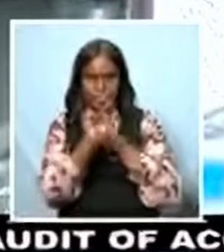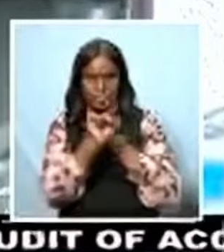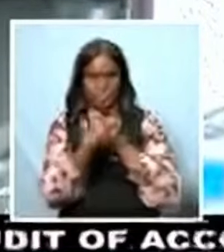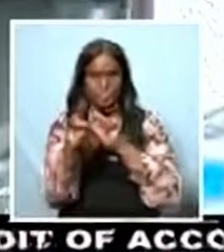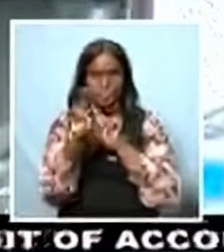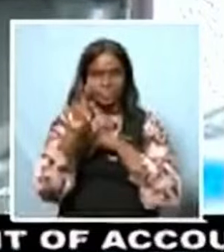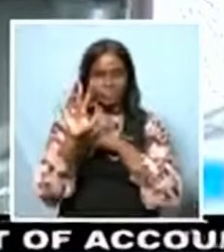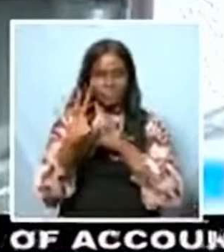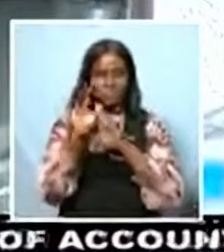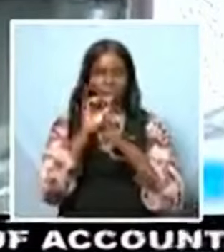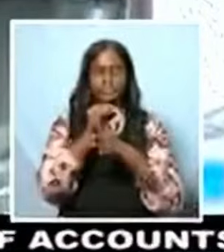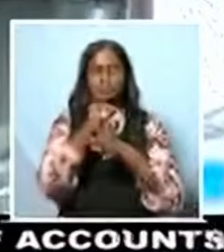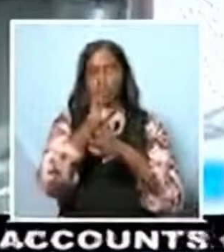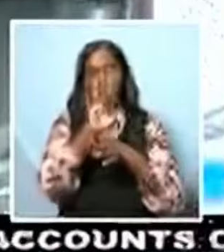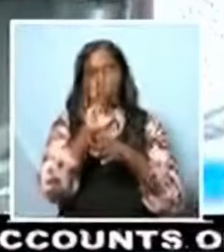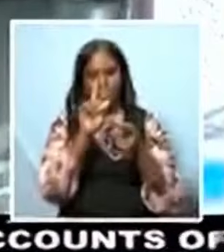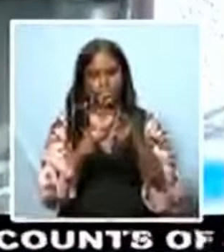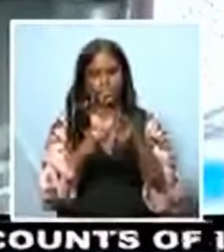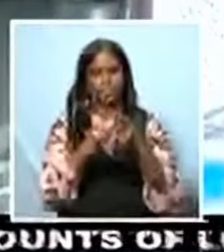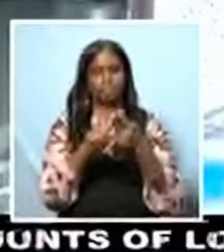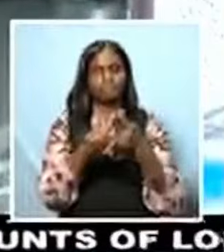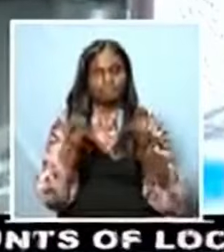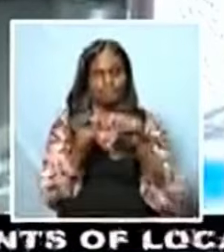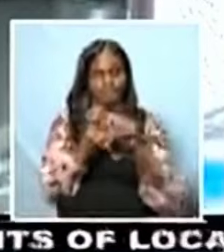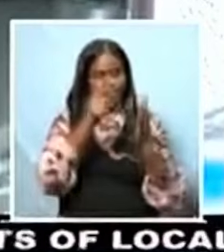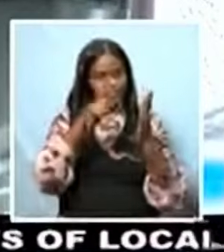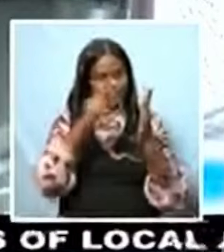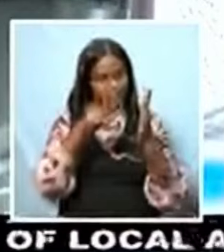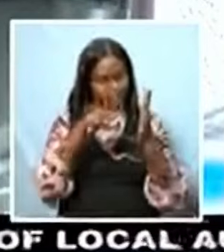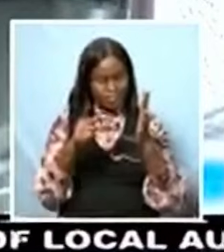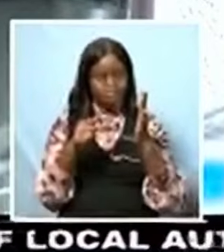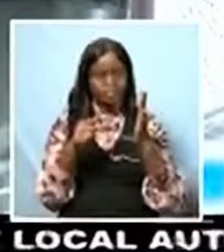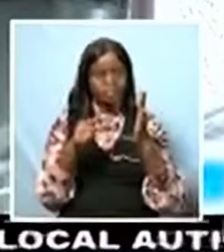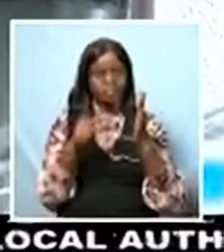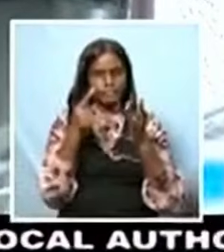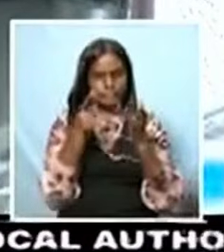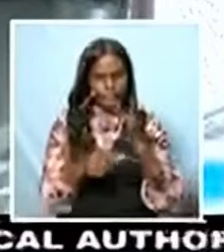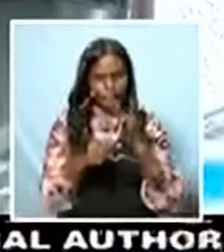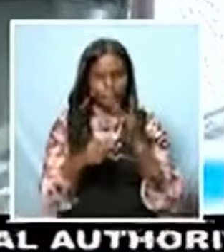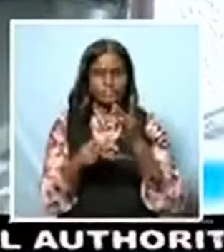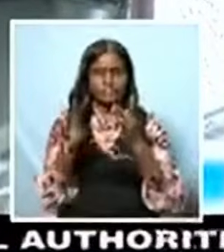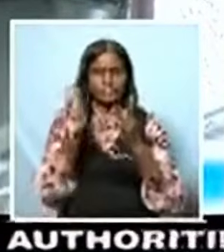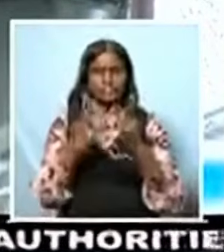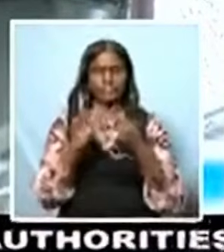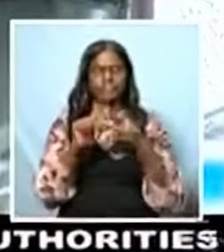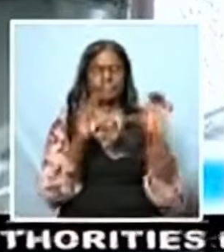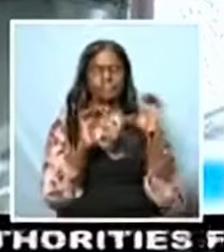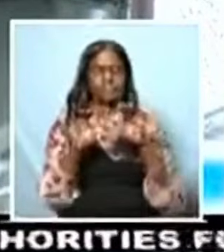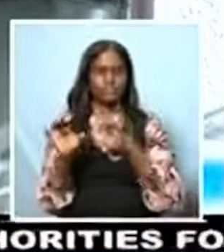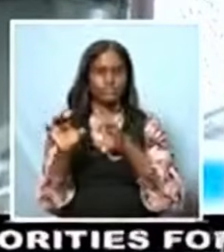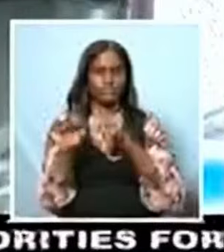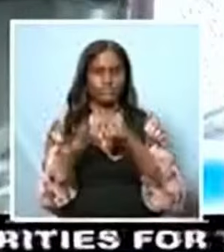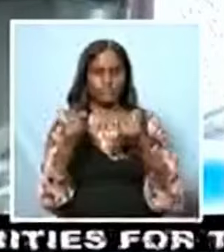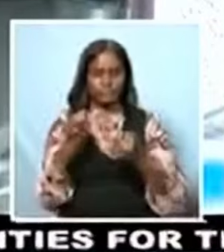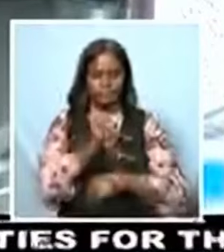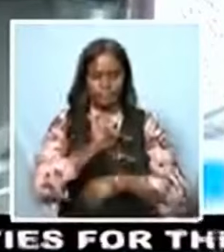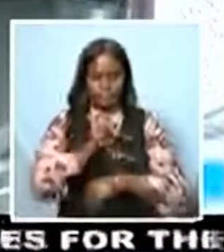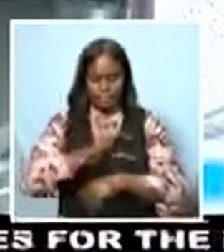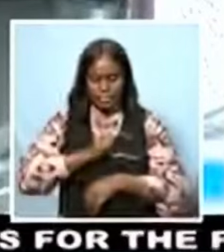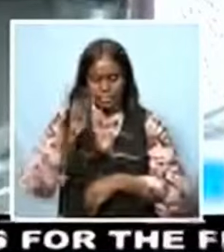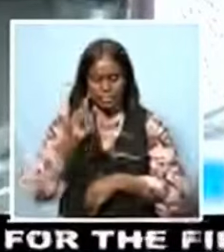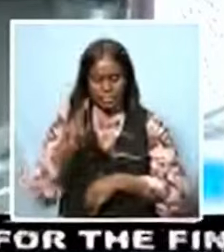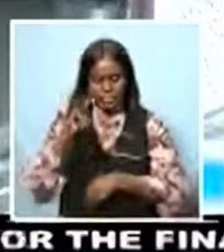25 or 45 to and then we tick. That's what we used to do. Unfortunately, we never